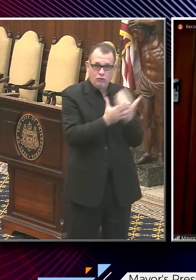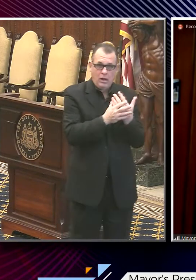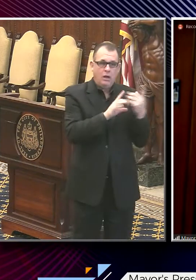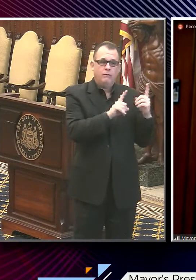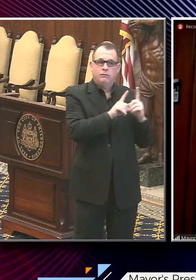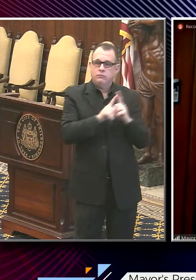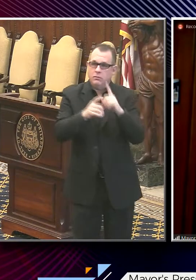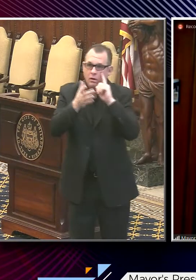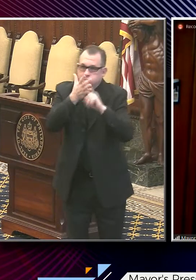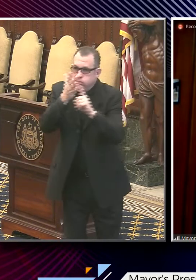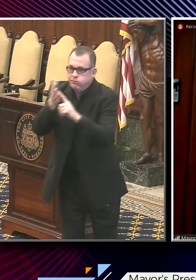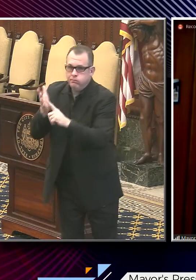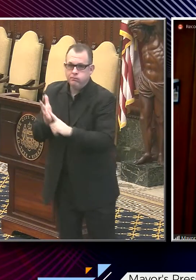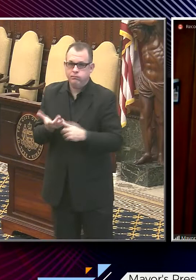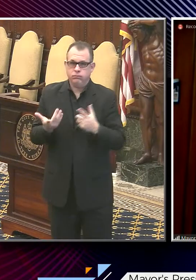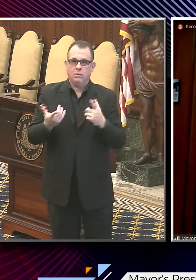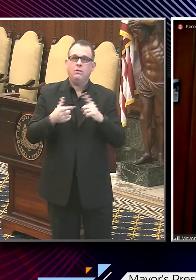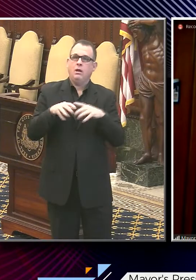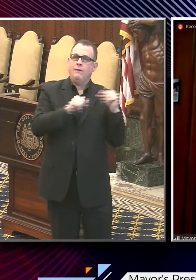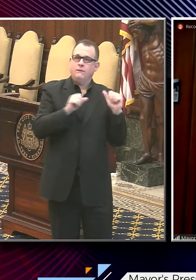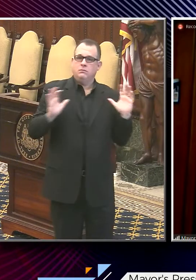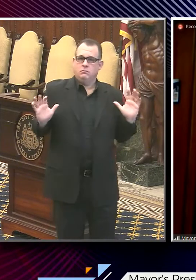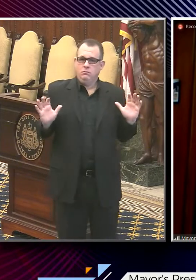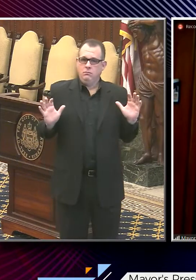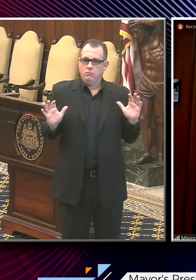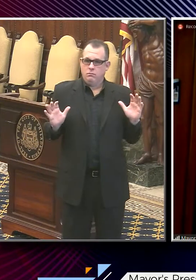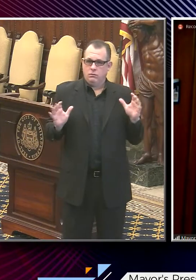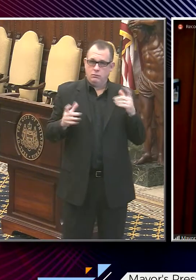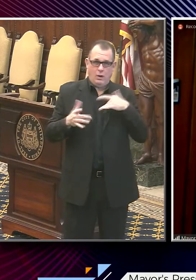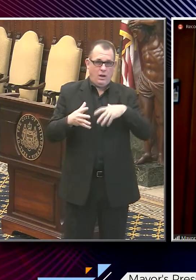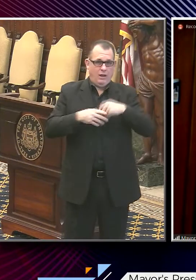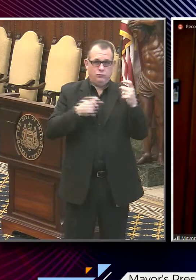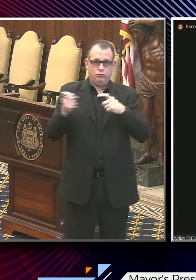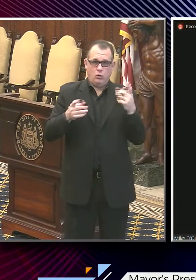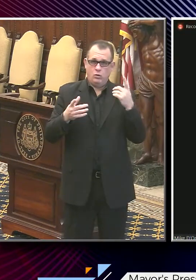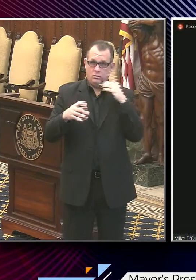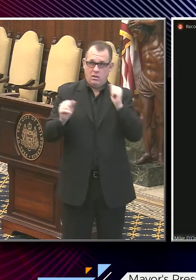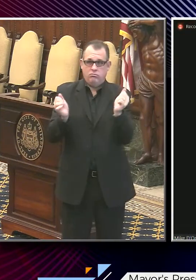and conduct the inspection. And if people are too out of hand, they're going to get locked up.